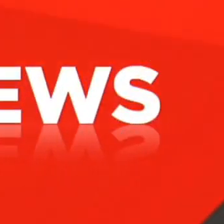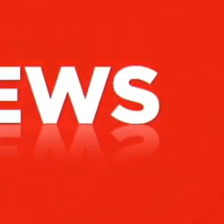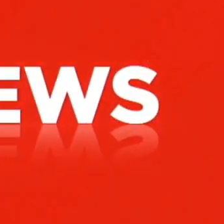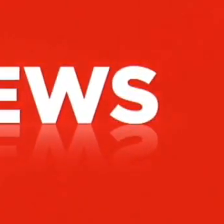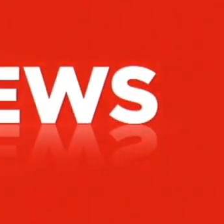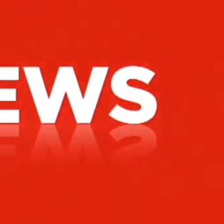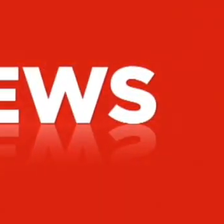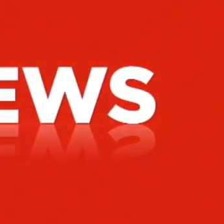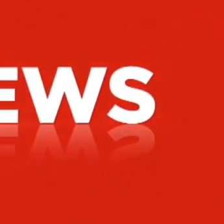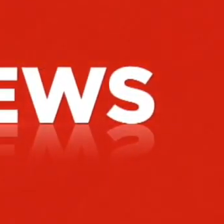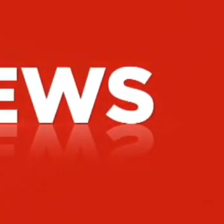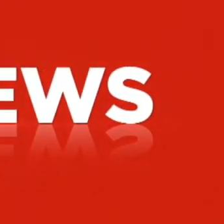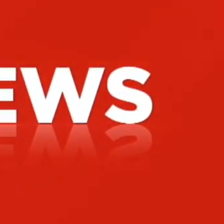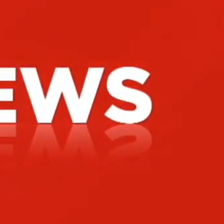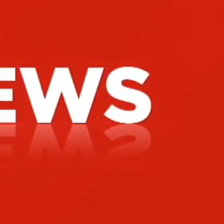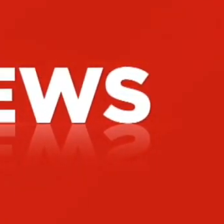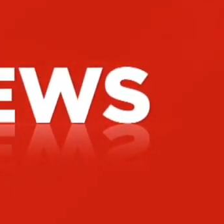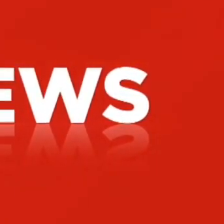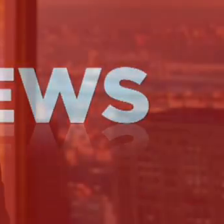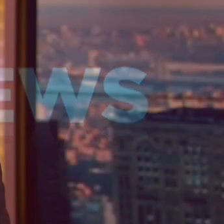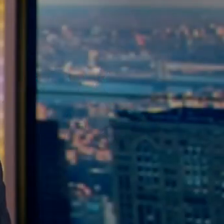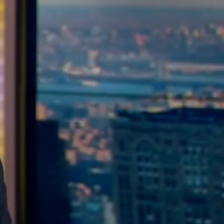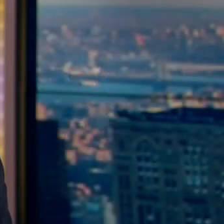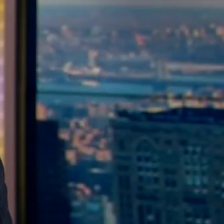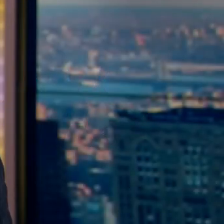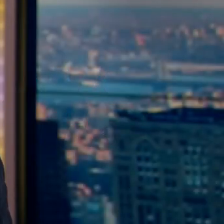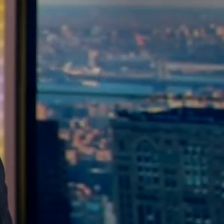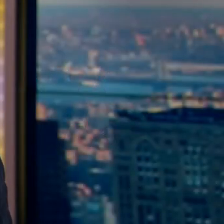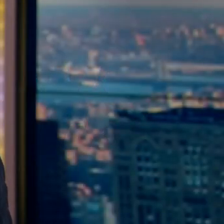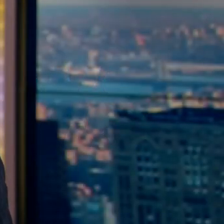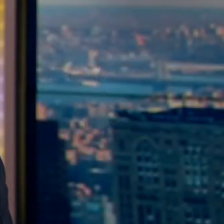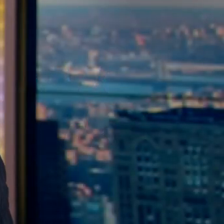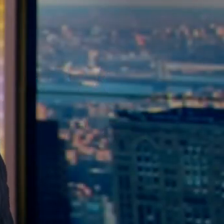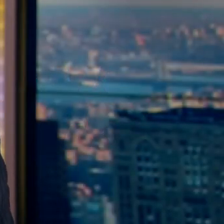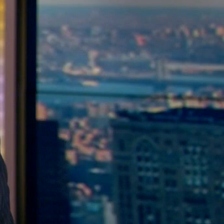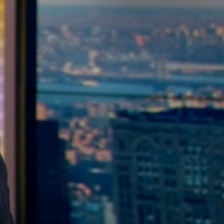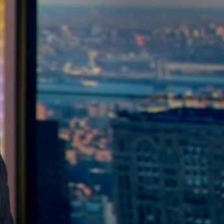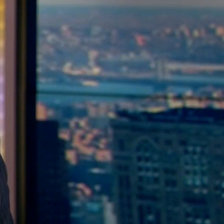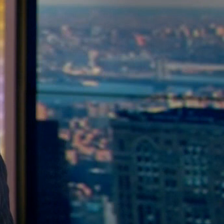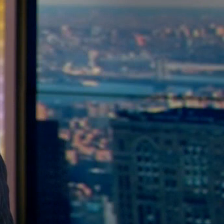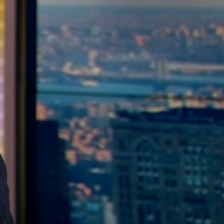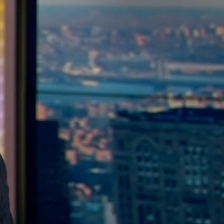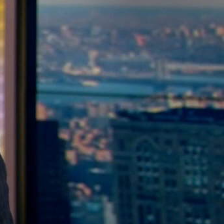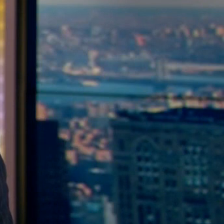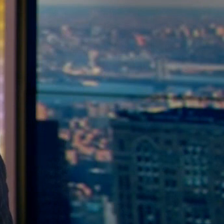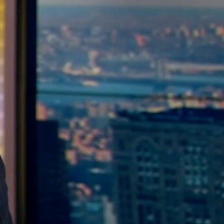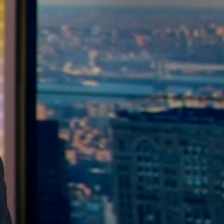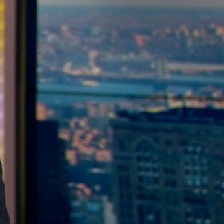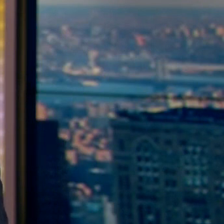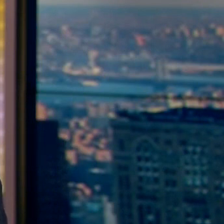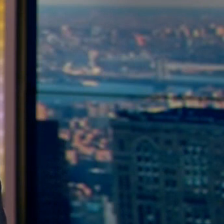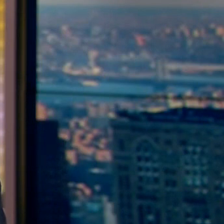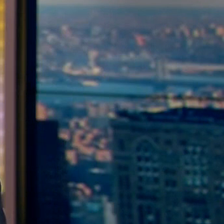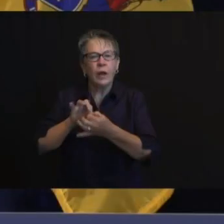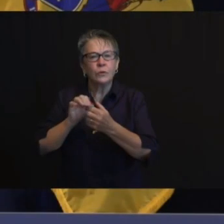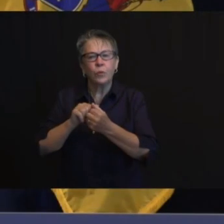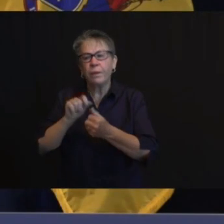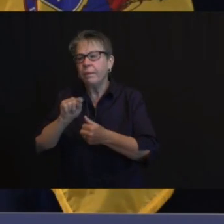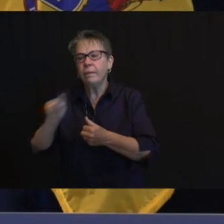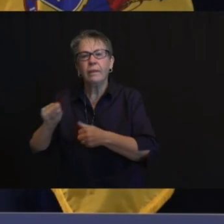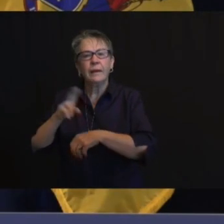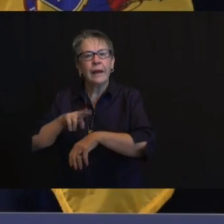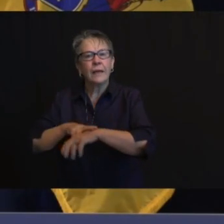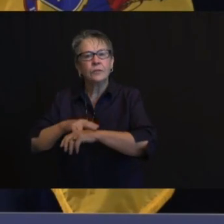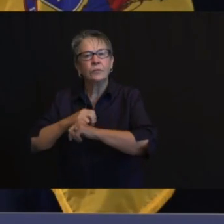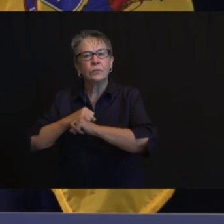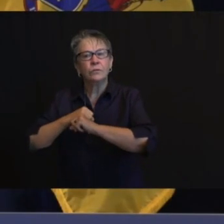This is breaking news. Governor Murphy is giving an update on the coronavirus pandemic in New Jersey. Let's go to it now.